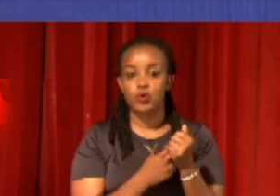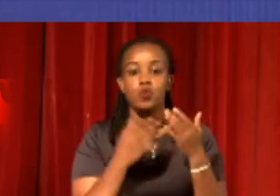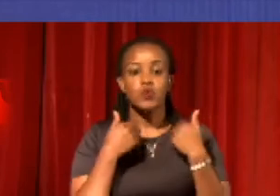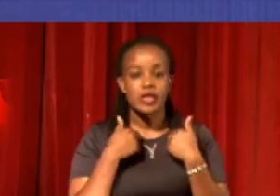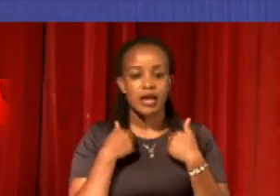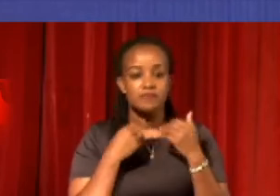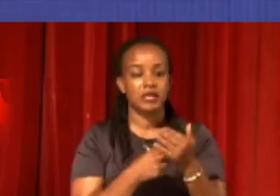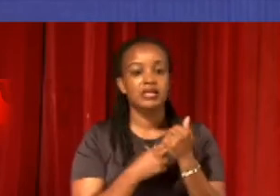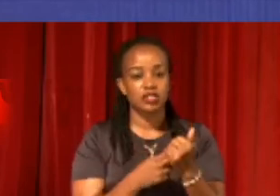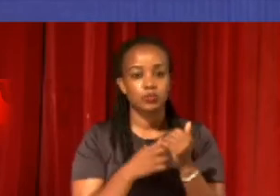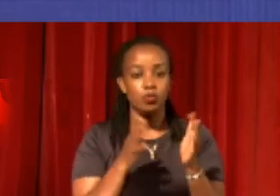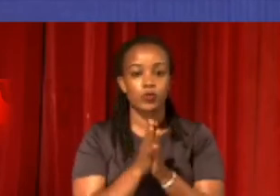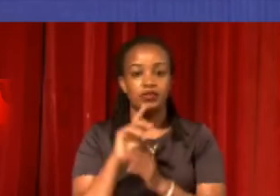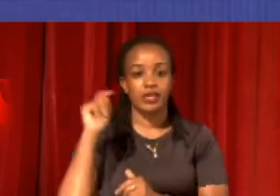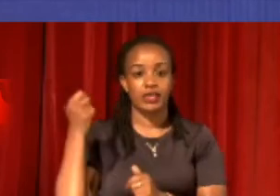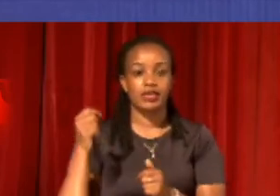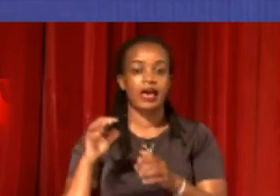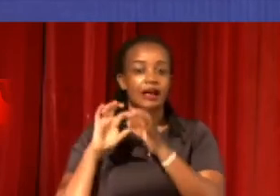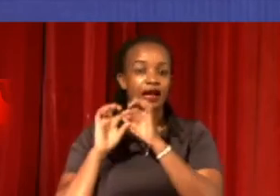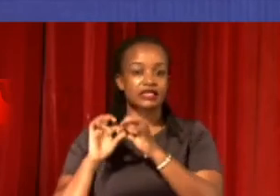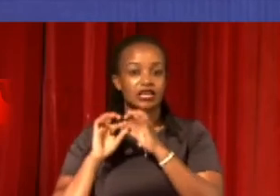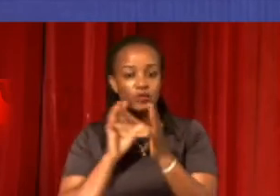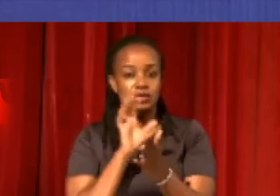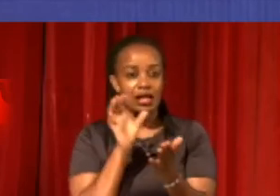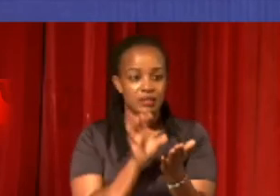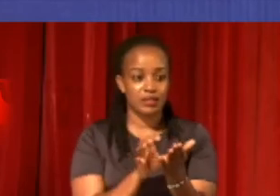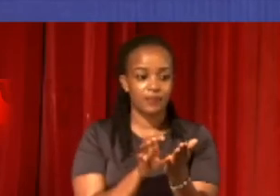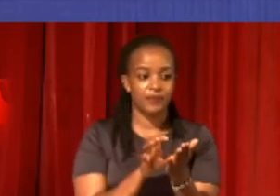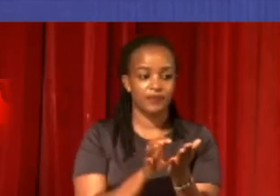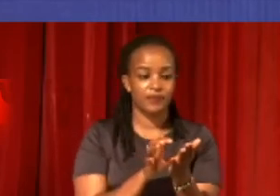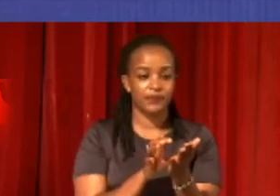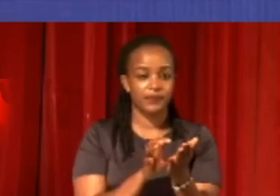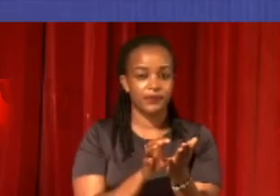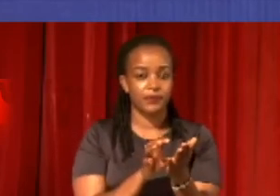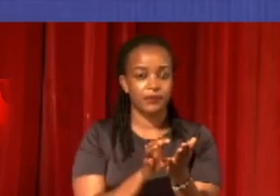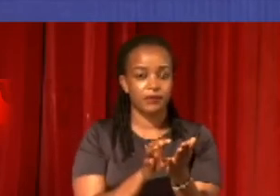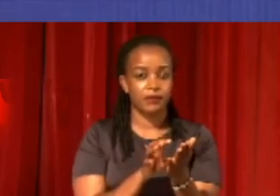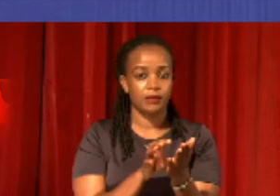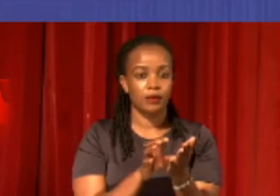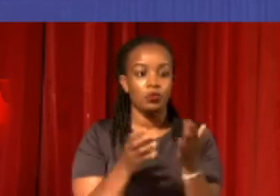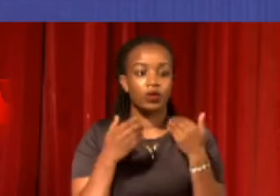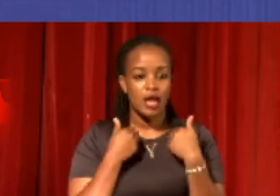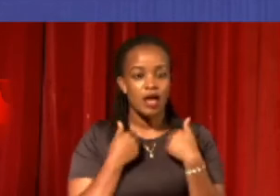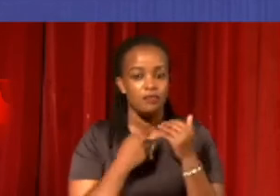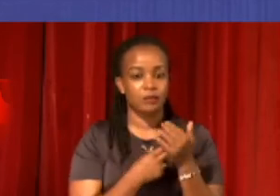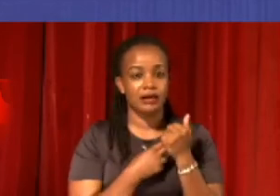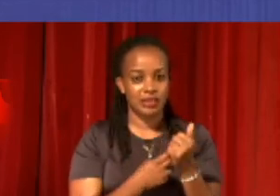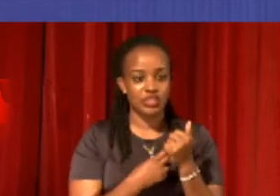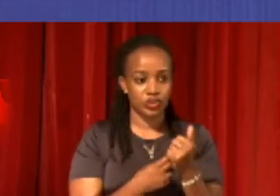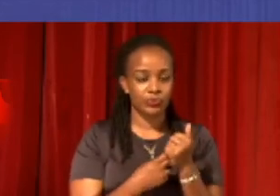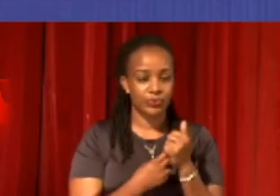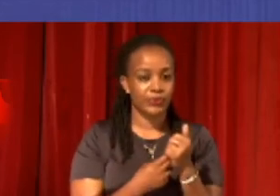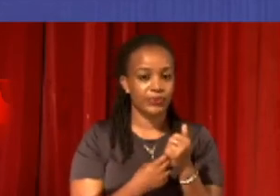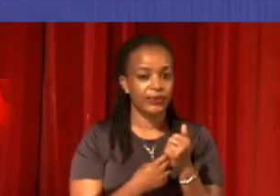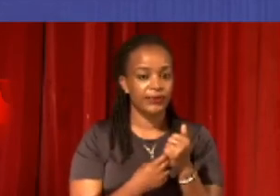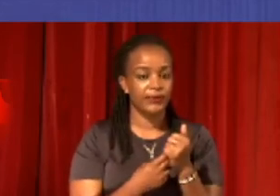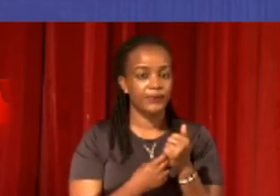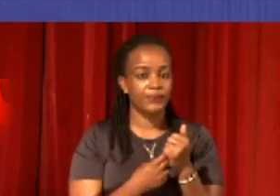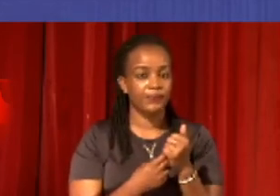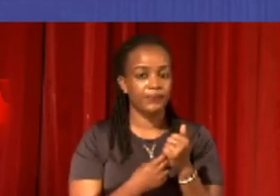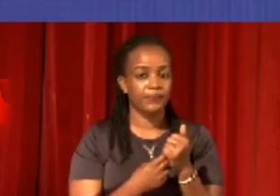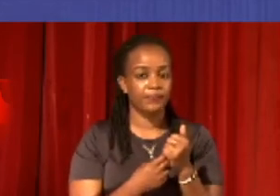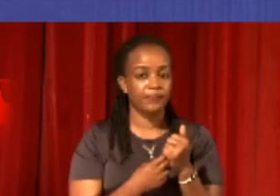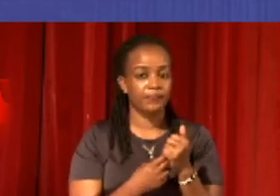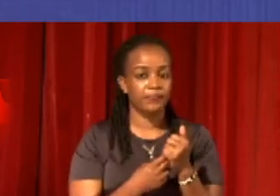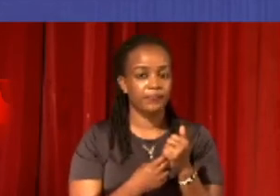and the mm-hmm. National Theatre here, yes, yes. and Homeboys yes. with these facilities mm-hmm. here. We have partnership with this current setup. With current setup, right, yeah. Right, yeah. We